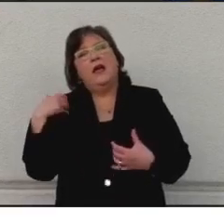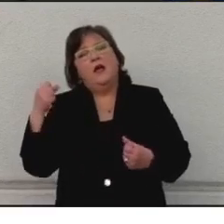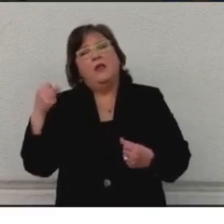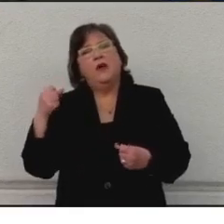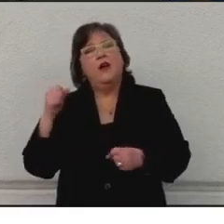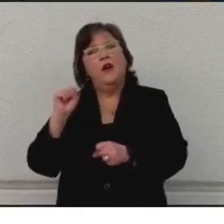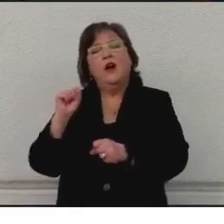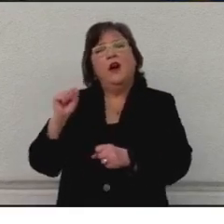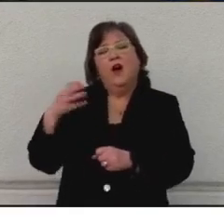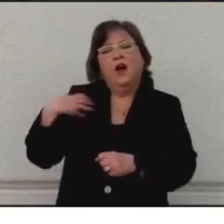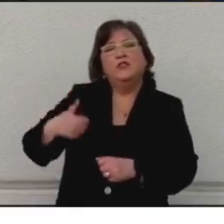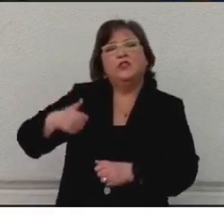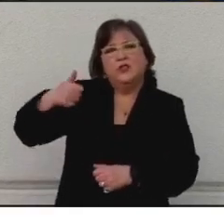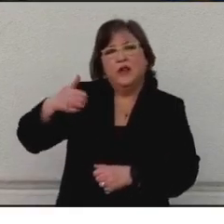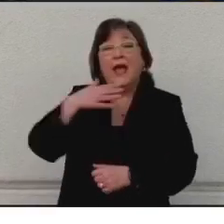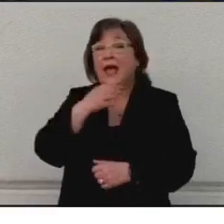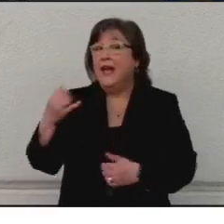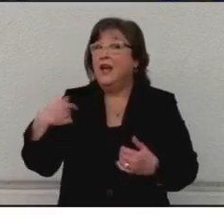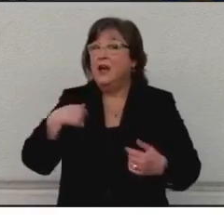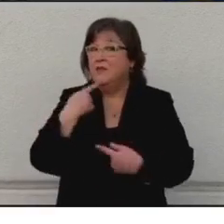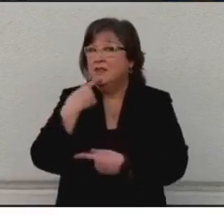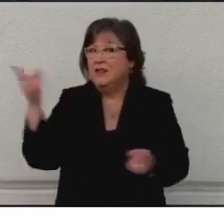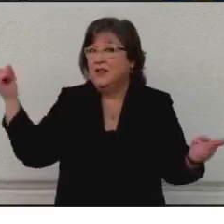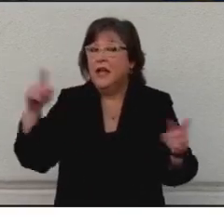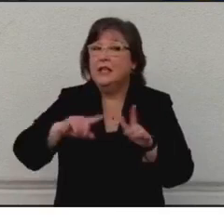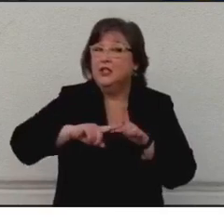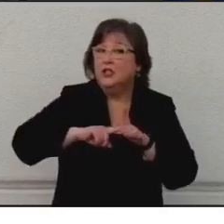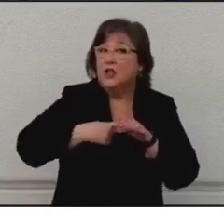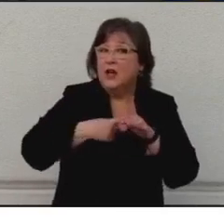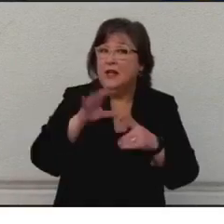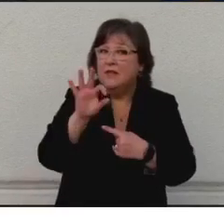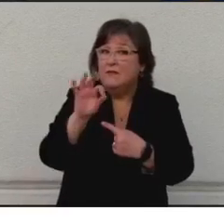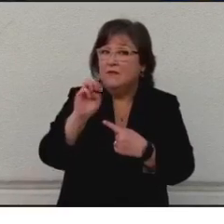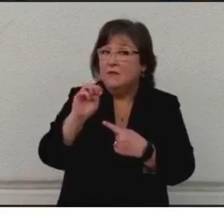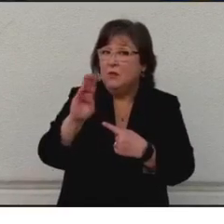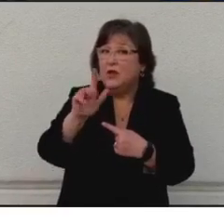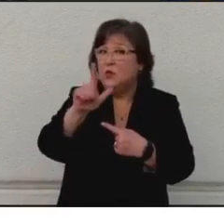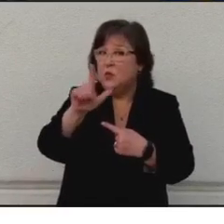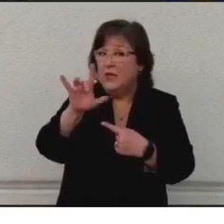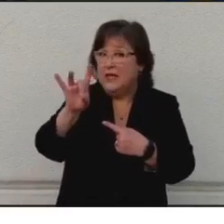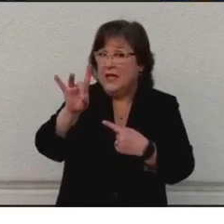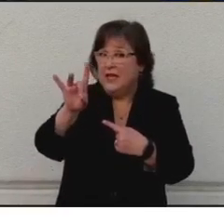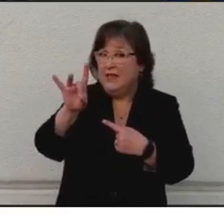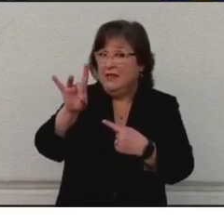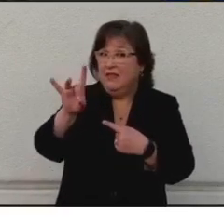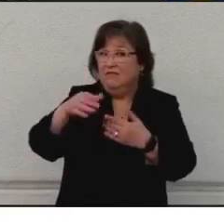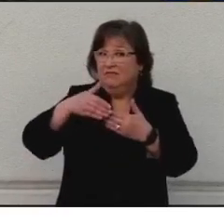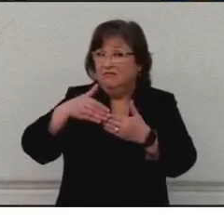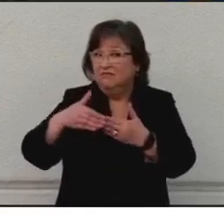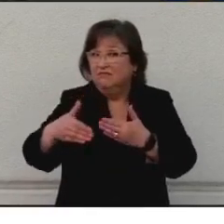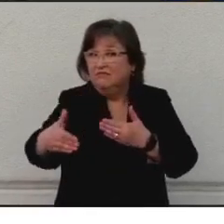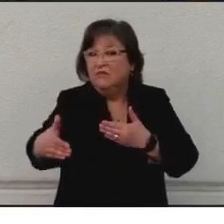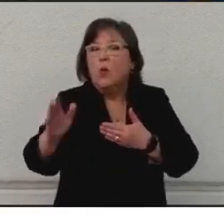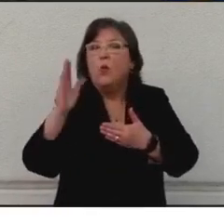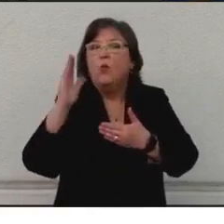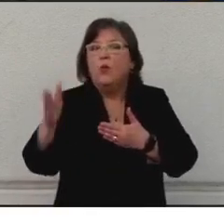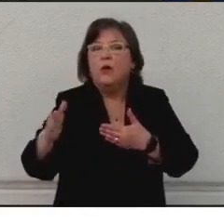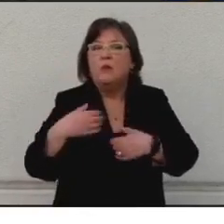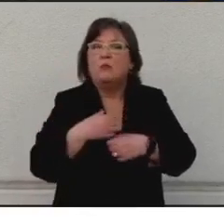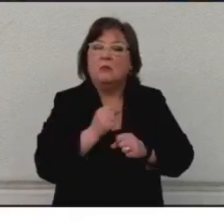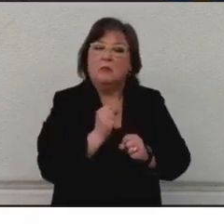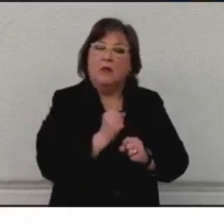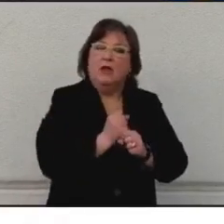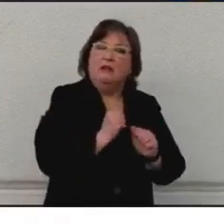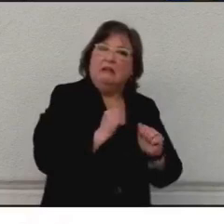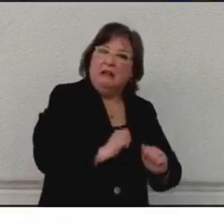announce that effective February 28th, we will be expanding the eligibility